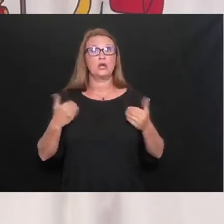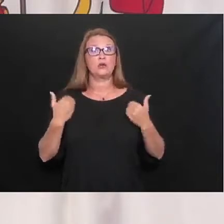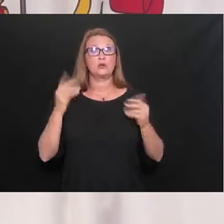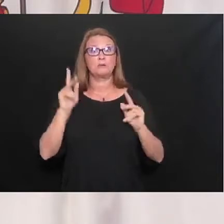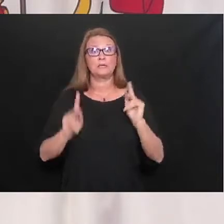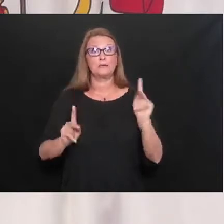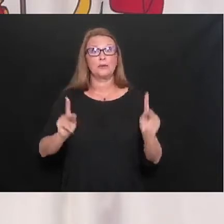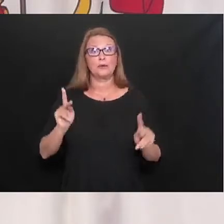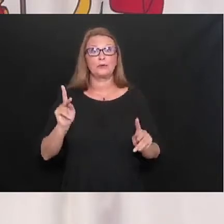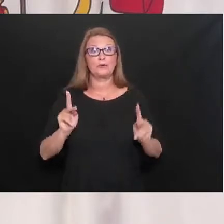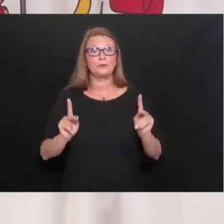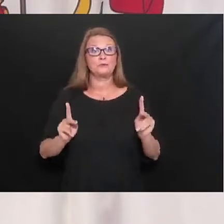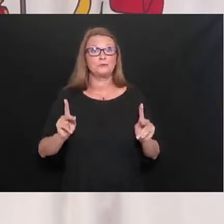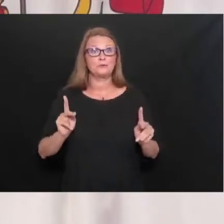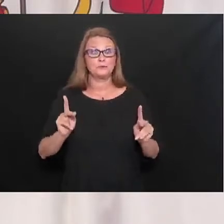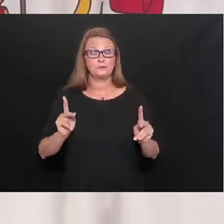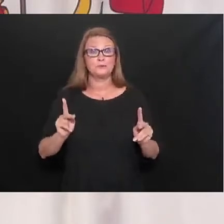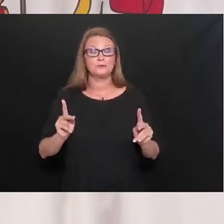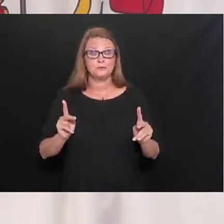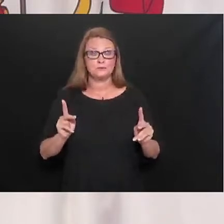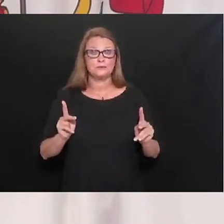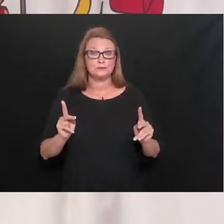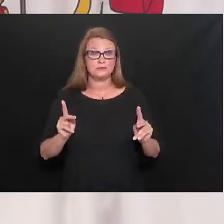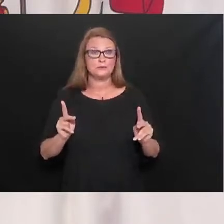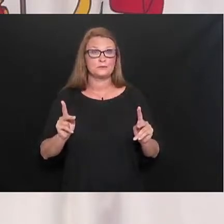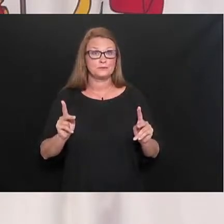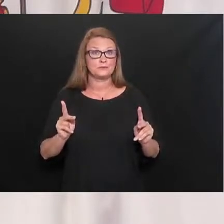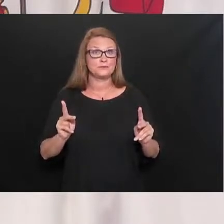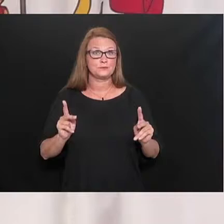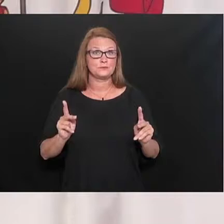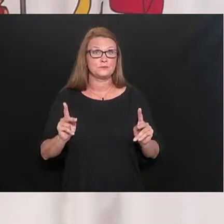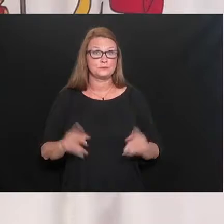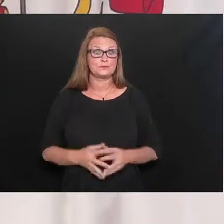elderly. You know,